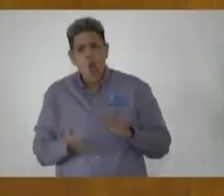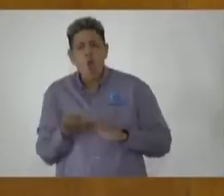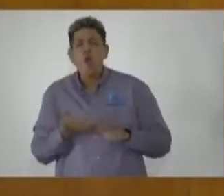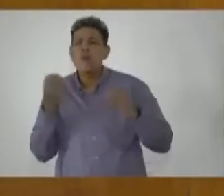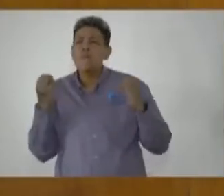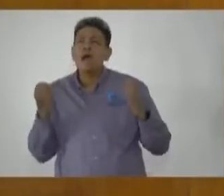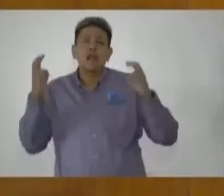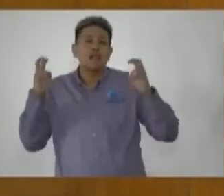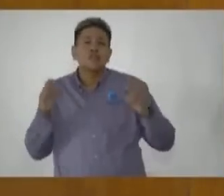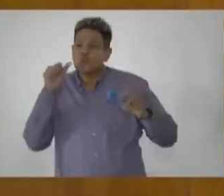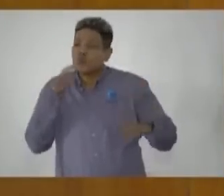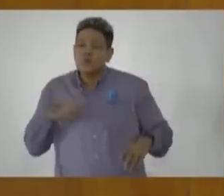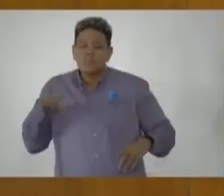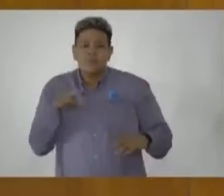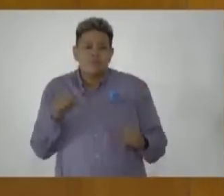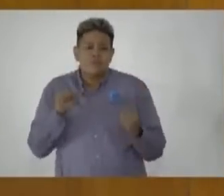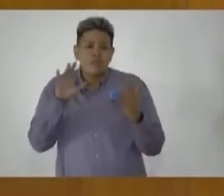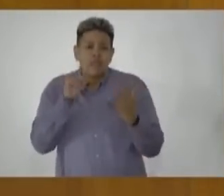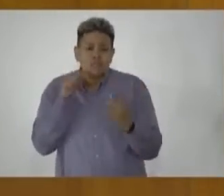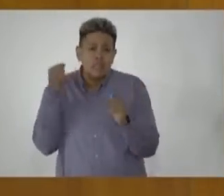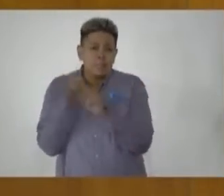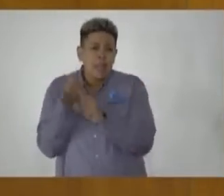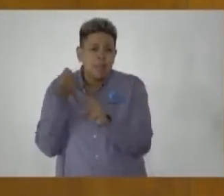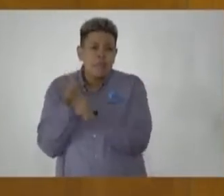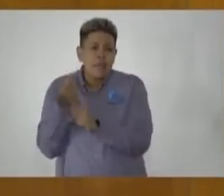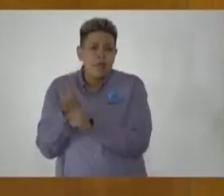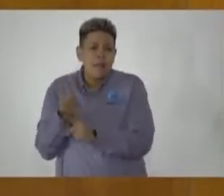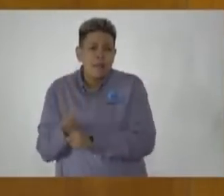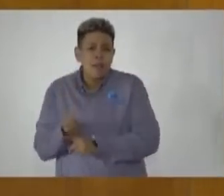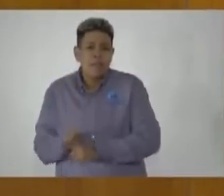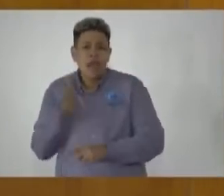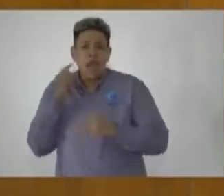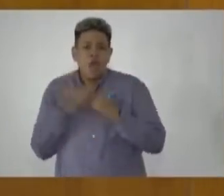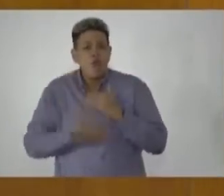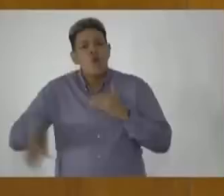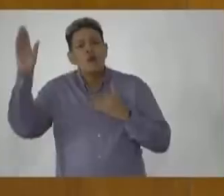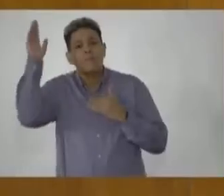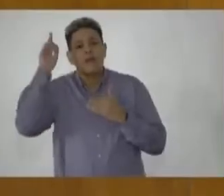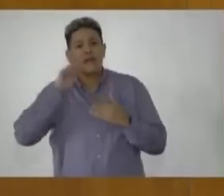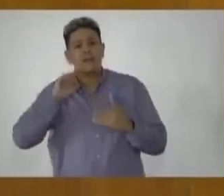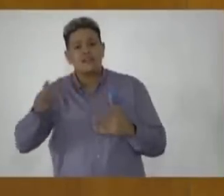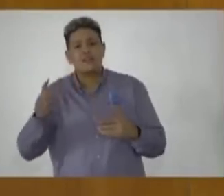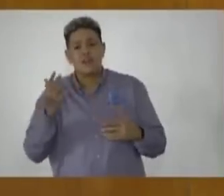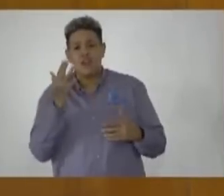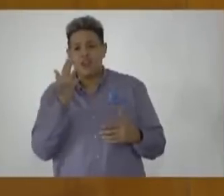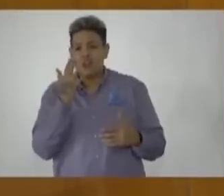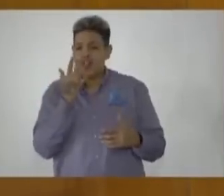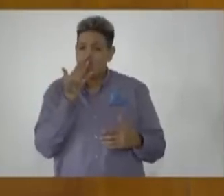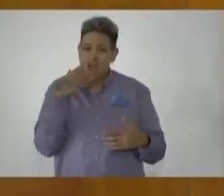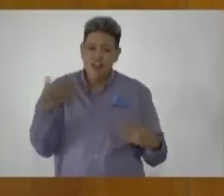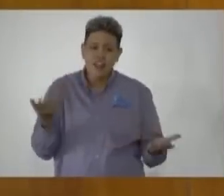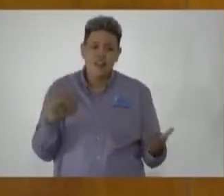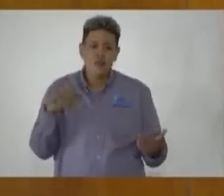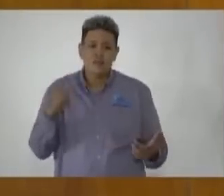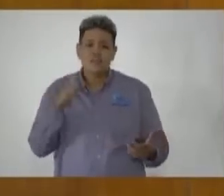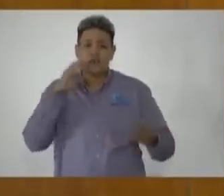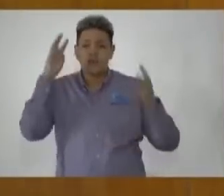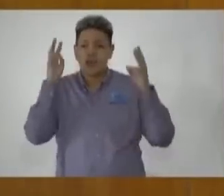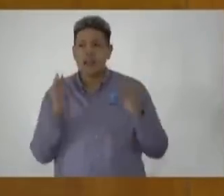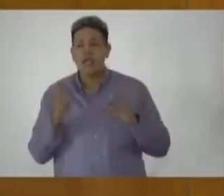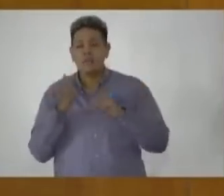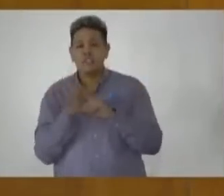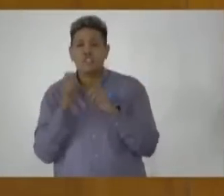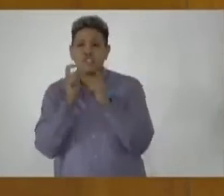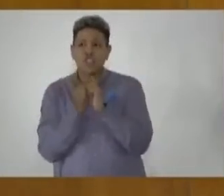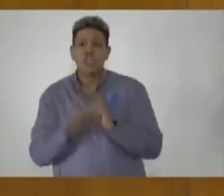many issues that affect women and go way beyond color. We can talk about climate change.